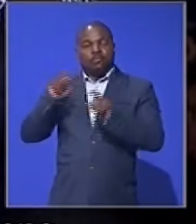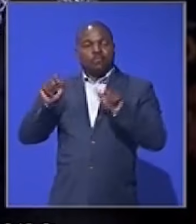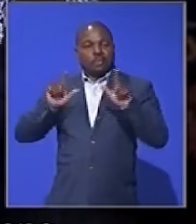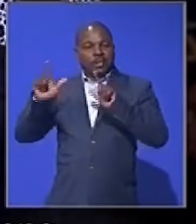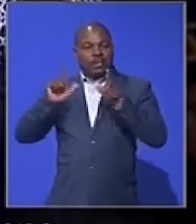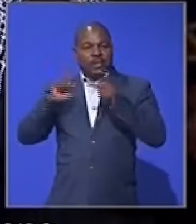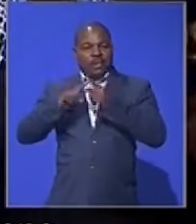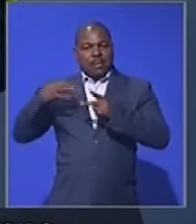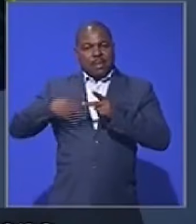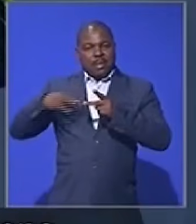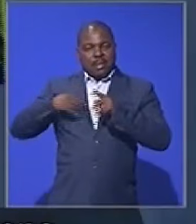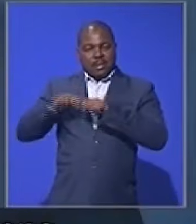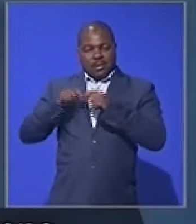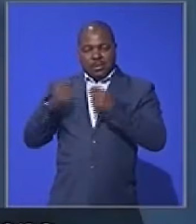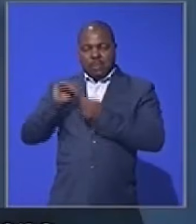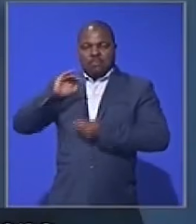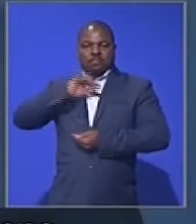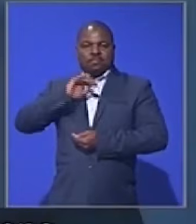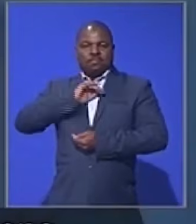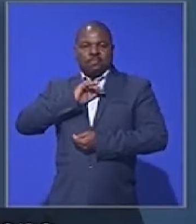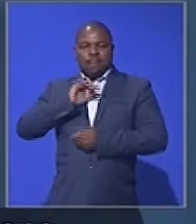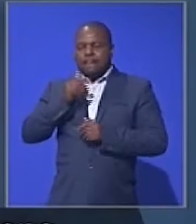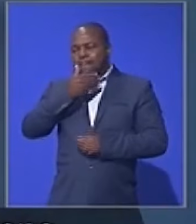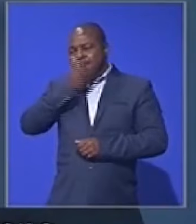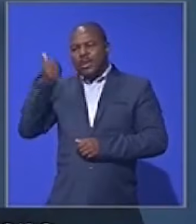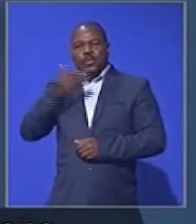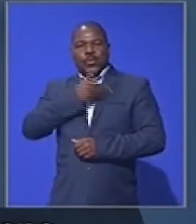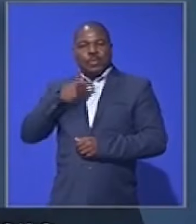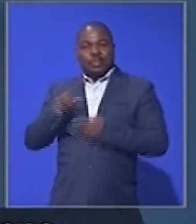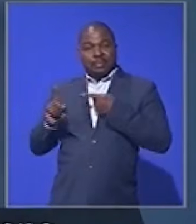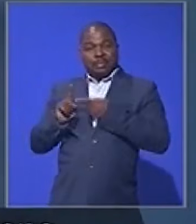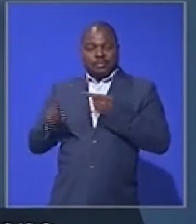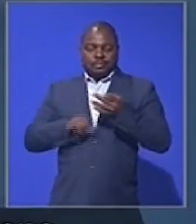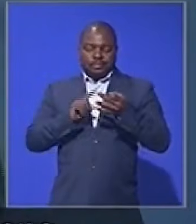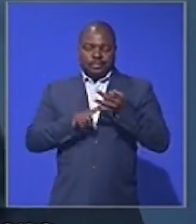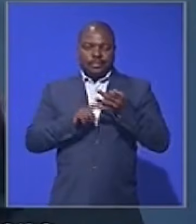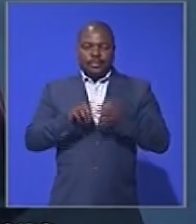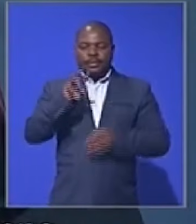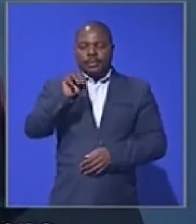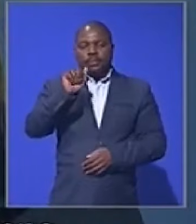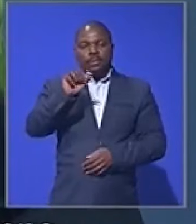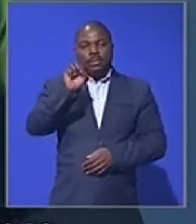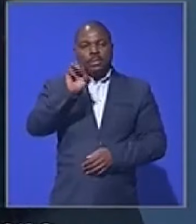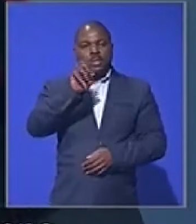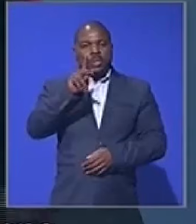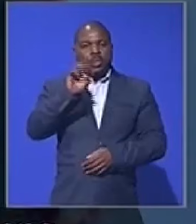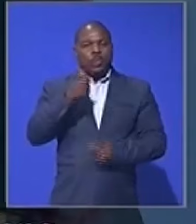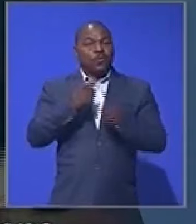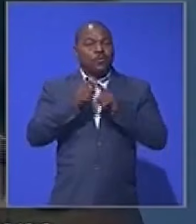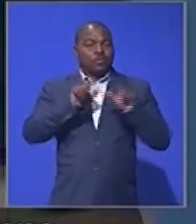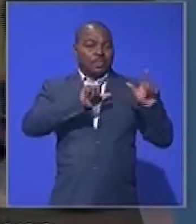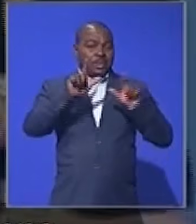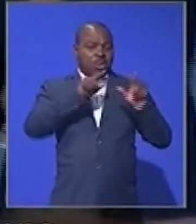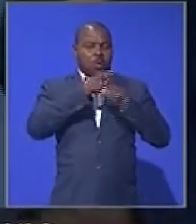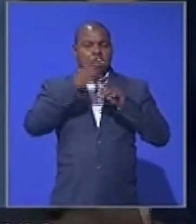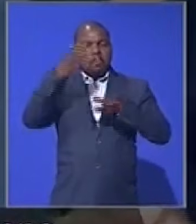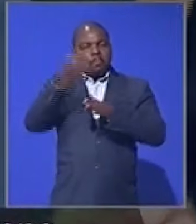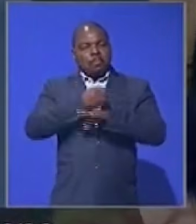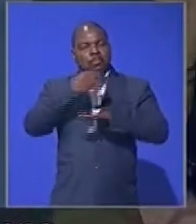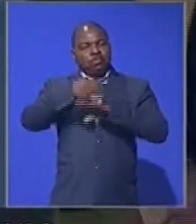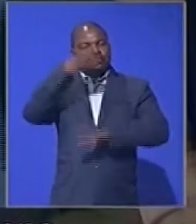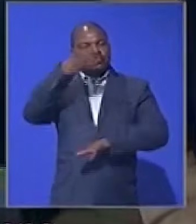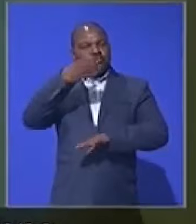ebile moswaradino o kaone wa mosadi. Go sa le bjalo Thapelo Maseko wa Sundowns o thupile sefoka